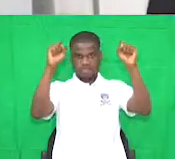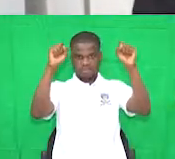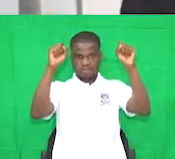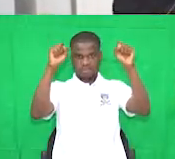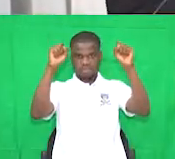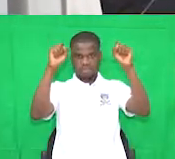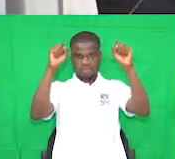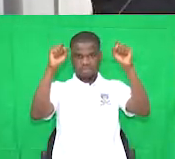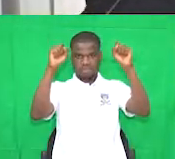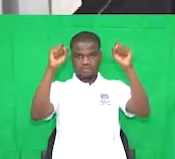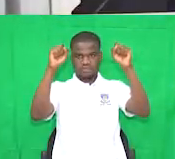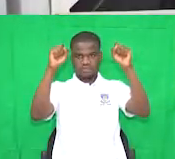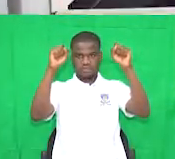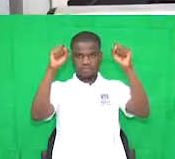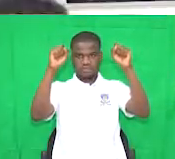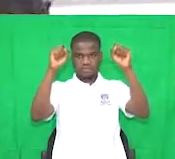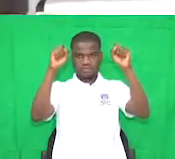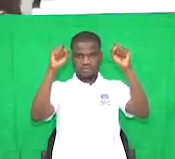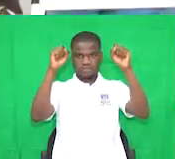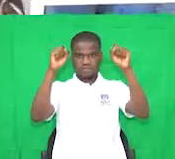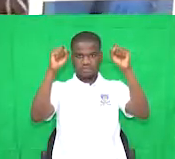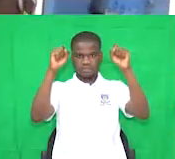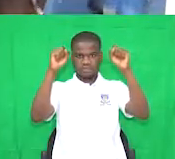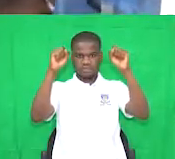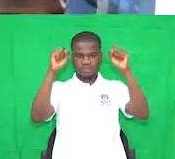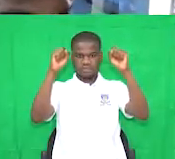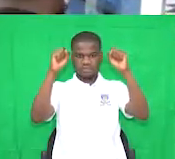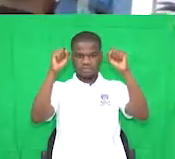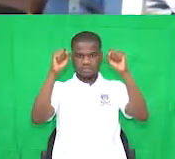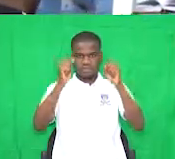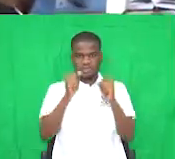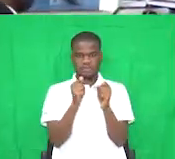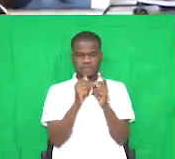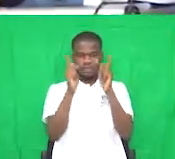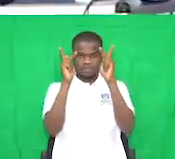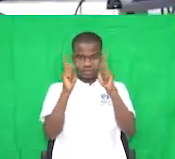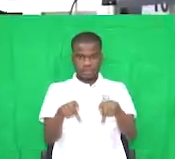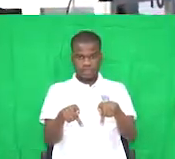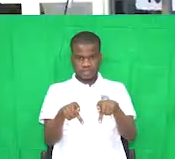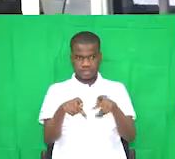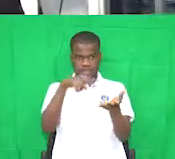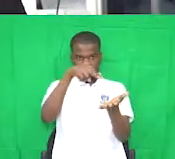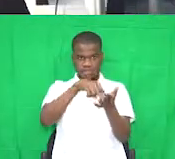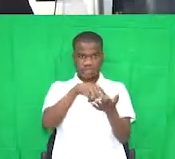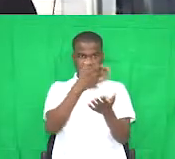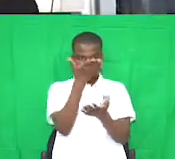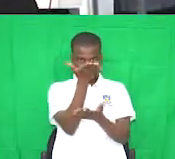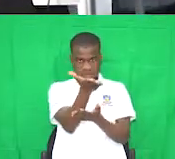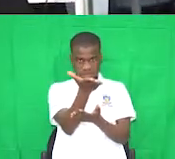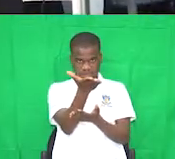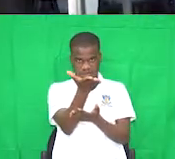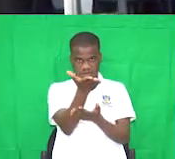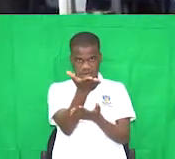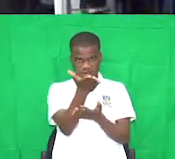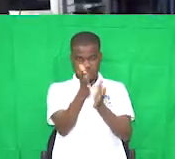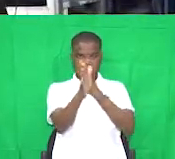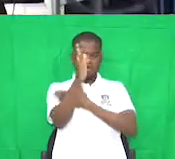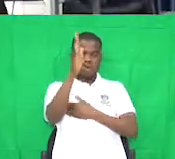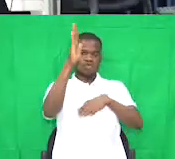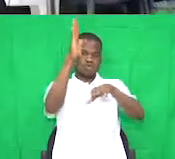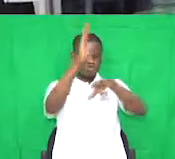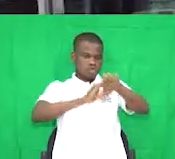please stand, please stand. These persons standing before the church have had a call of God upon their